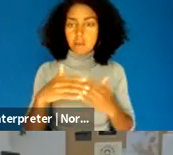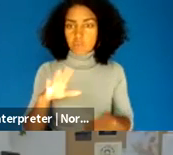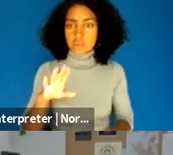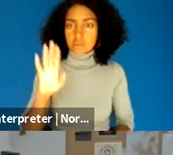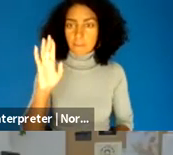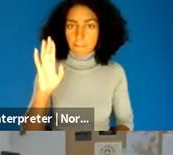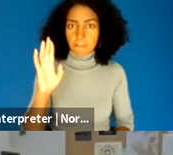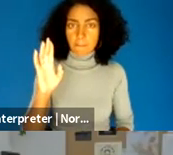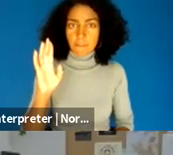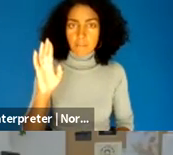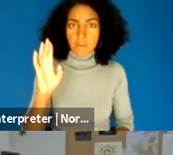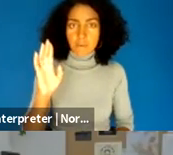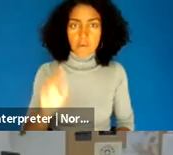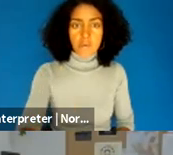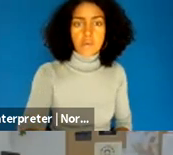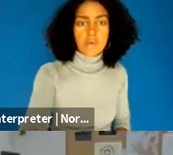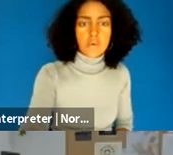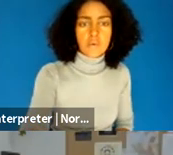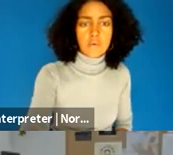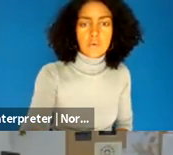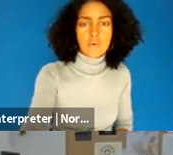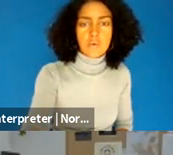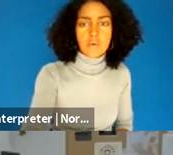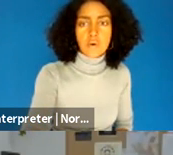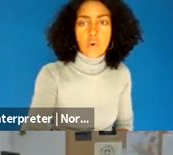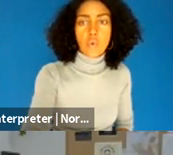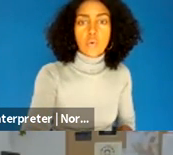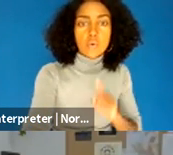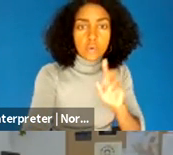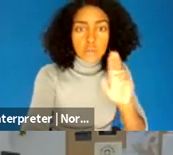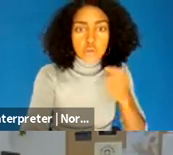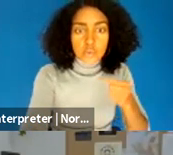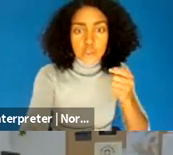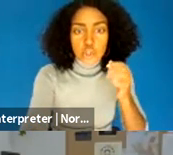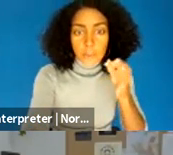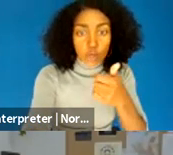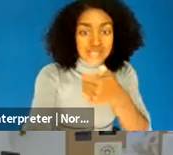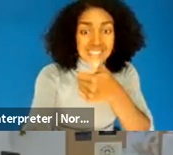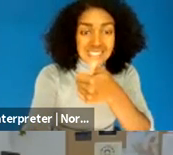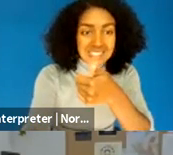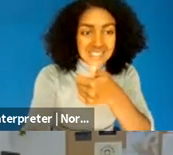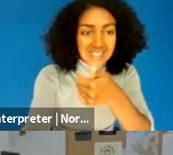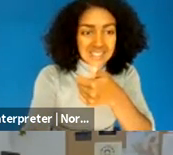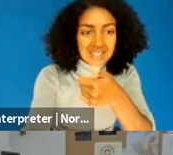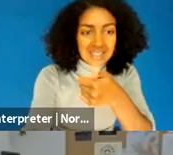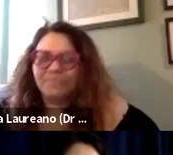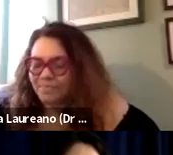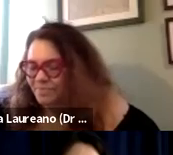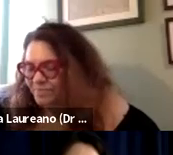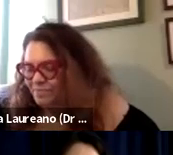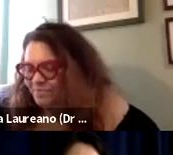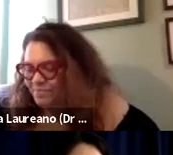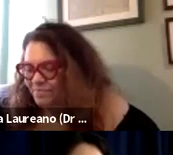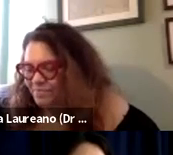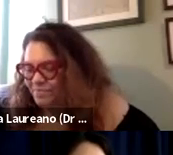Good morning. So I'm Andrea. I'm a navigator with the Family Justice Center. I'm at the Concord office. And I was in group 3, right?